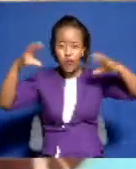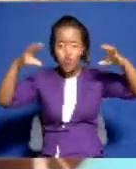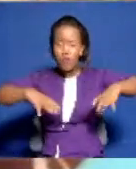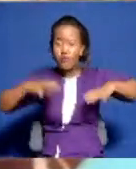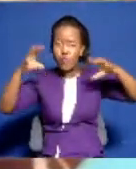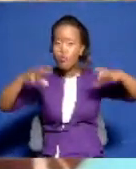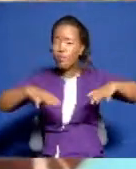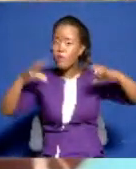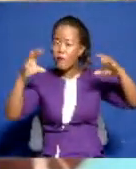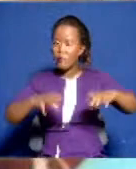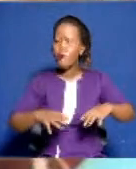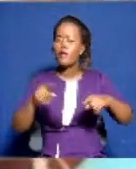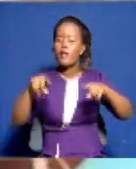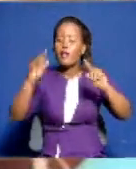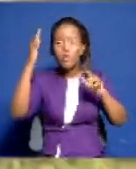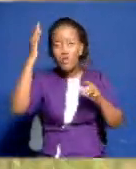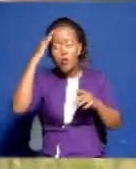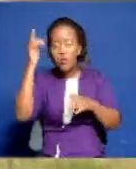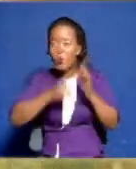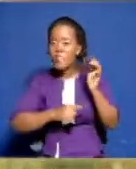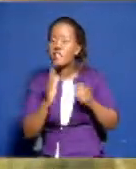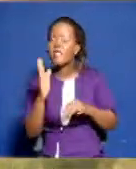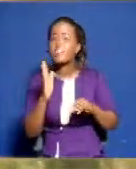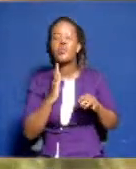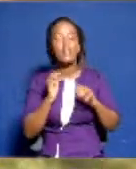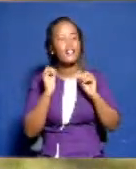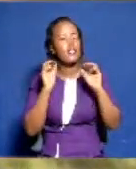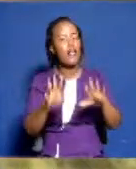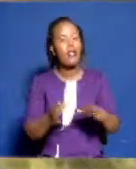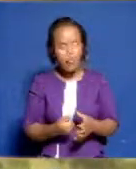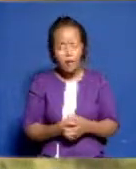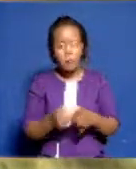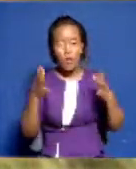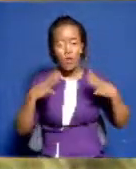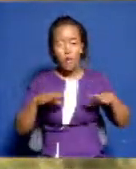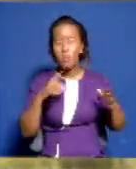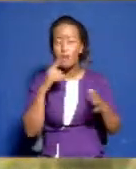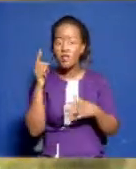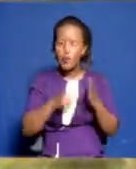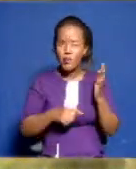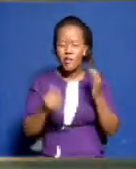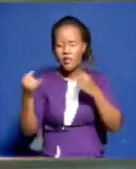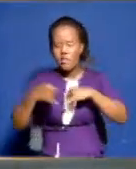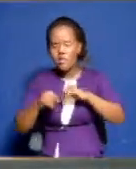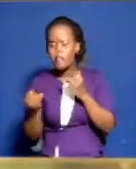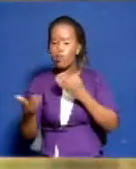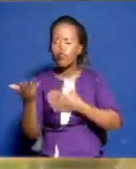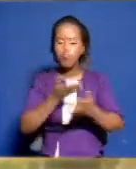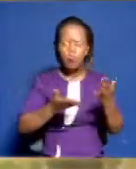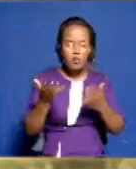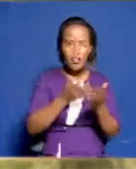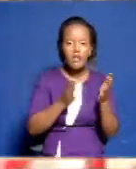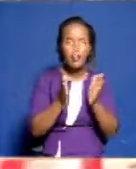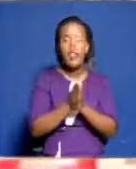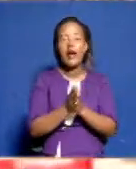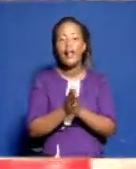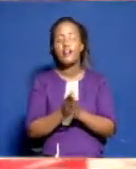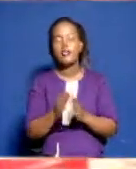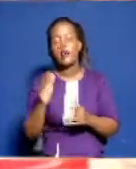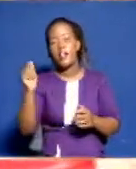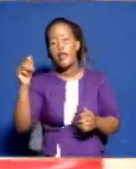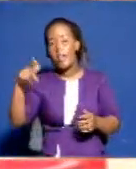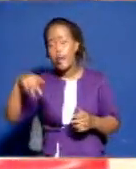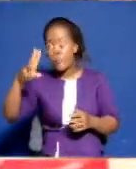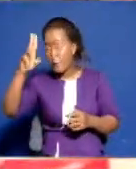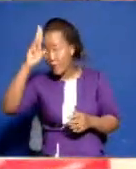is raining, they know there is no security. The traders claim that they have engaged security personnel in the area, including the administration police at the nearby